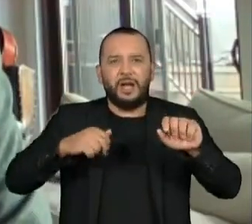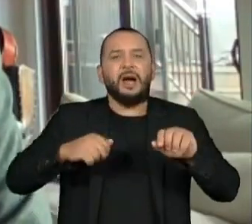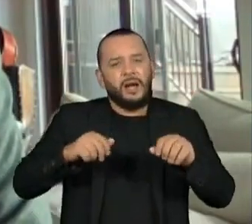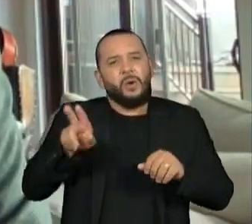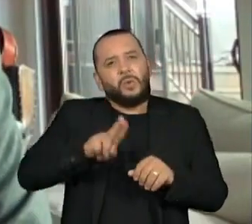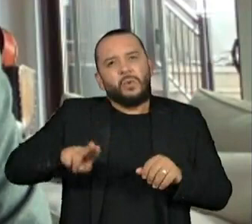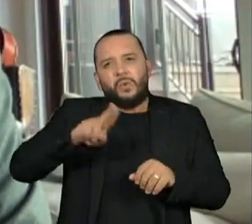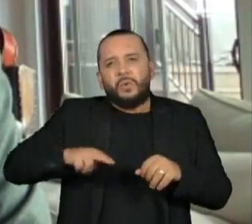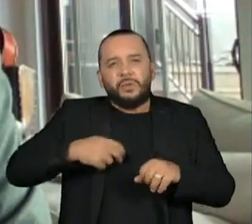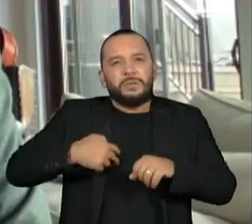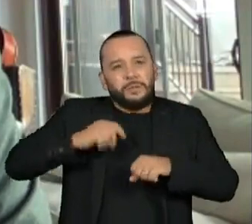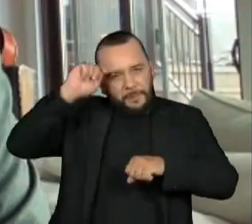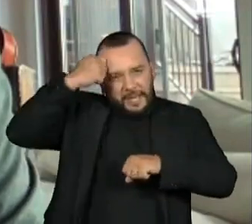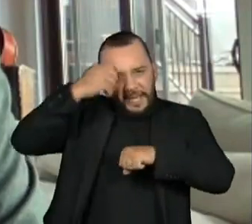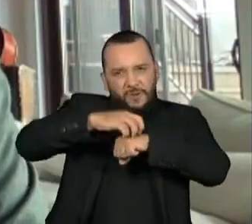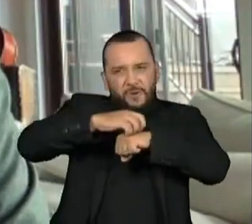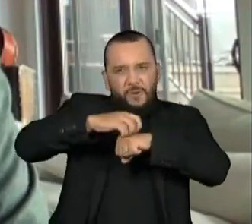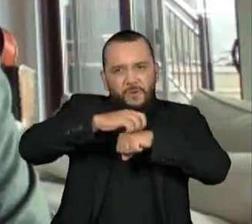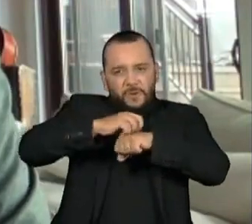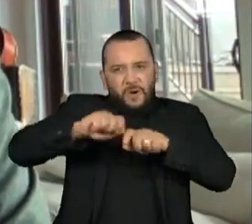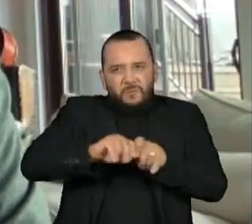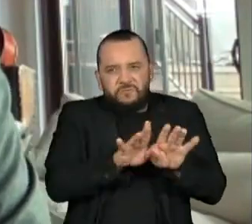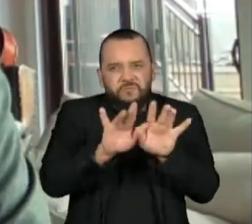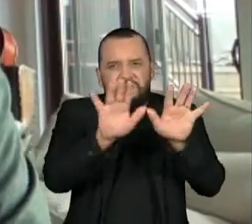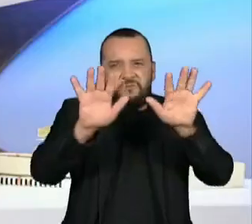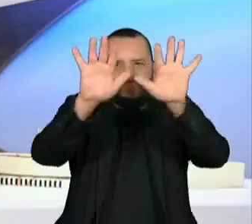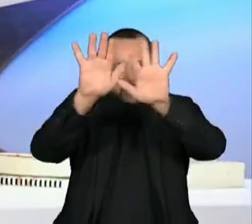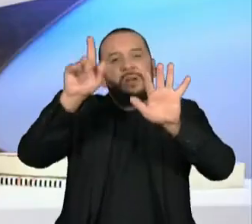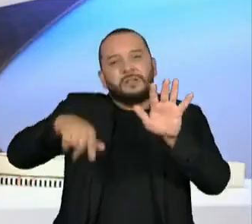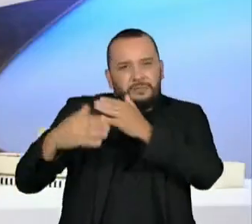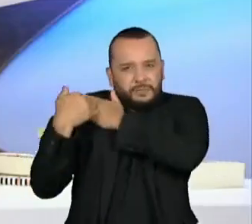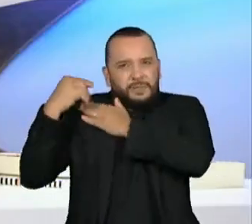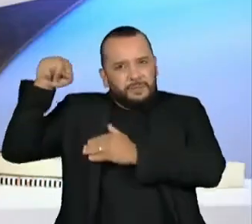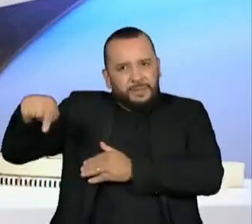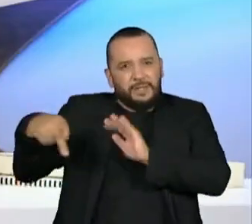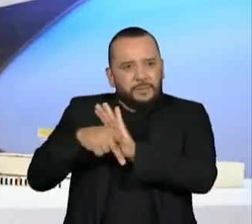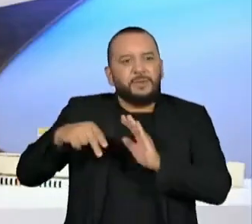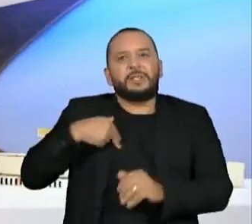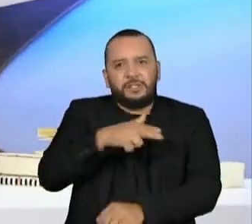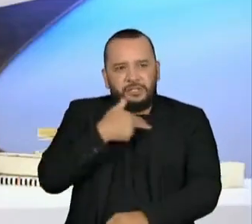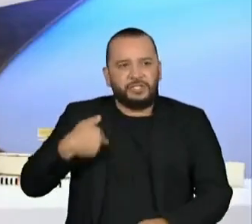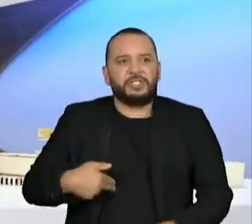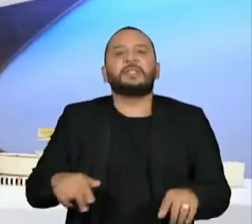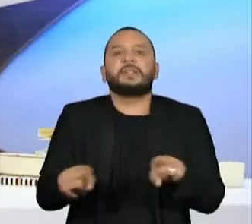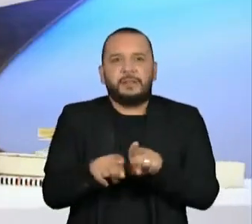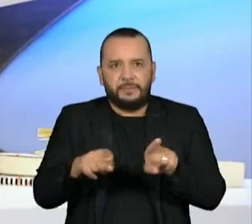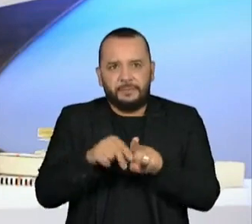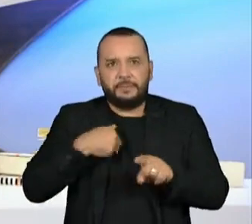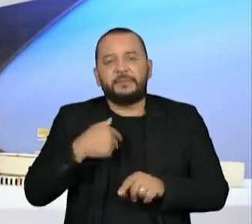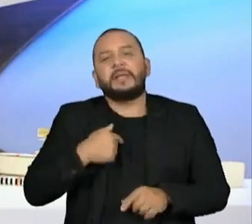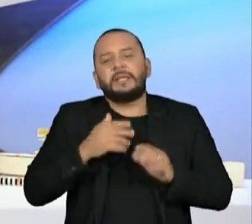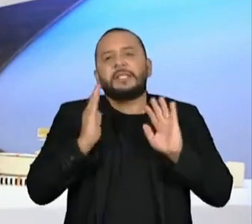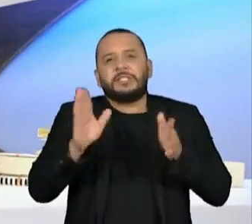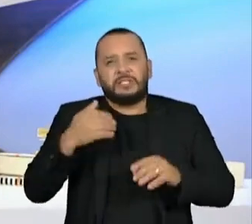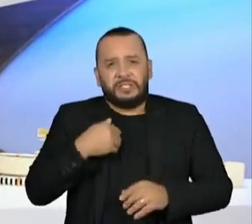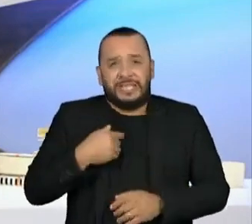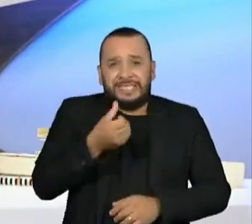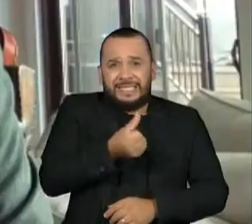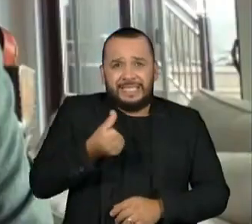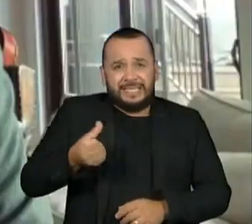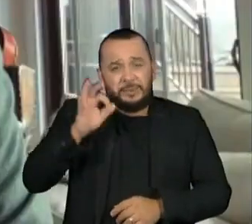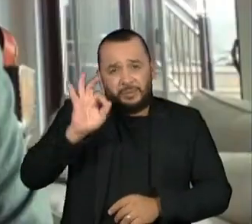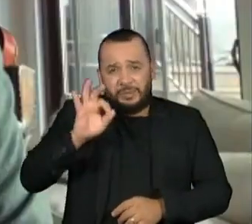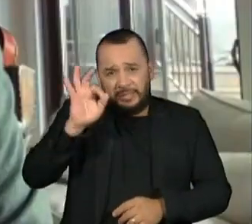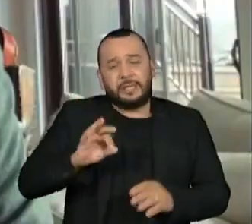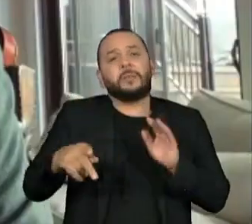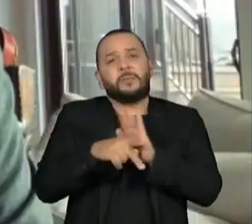coal consumption around the world is accounted for by China, and around 2/3 of the increase in carbon dioxide emissions.